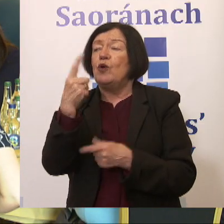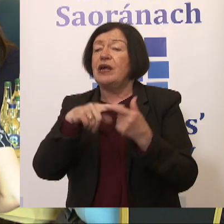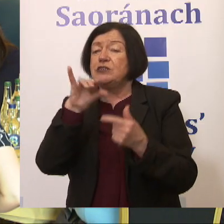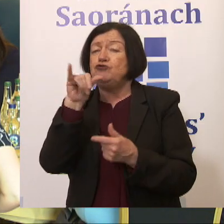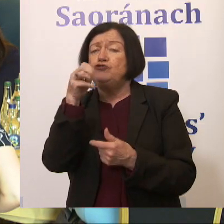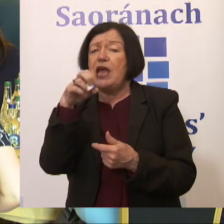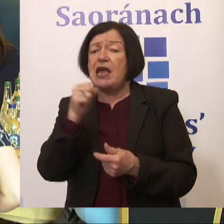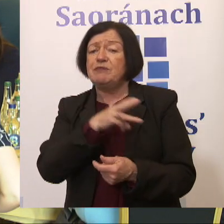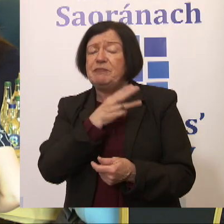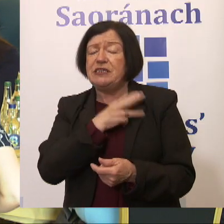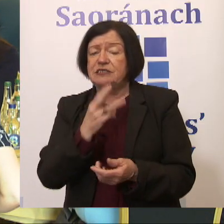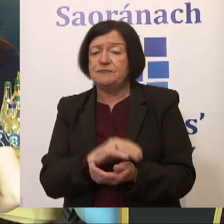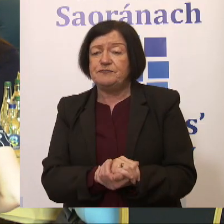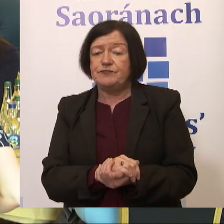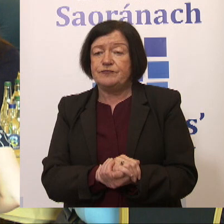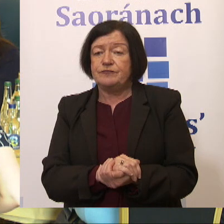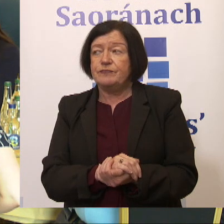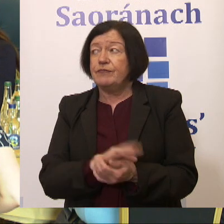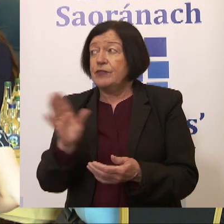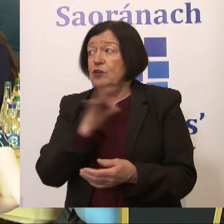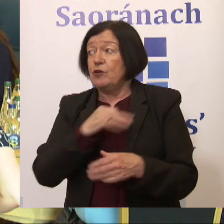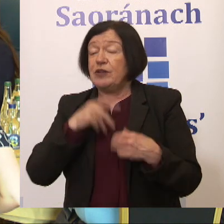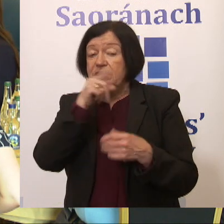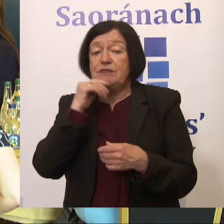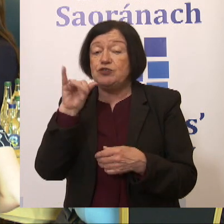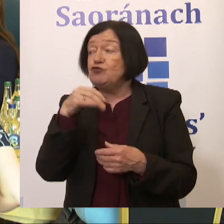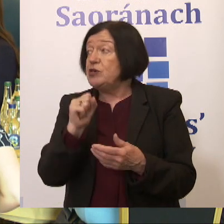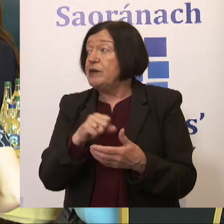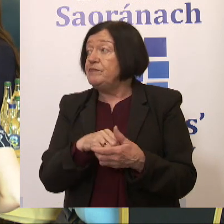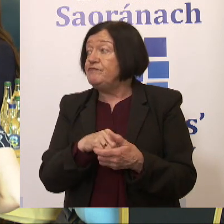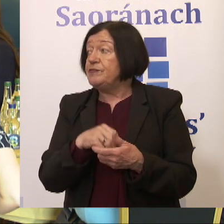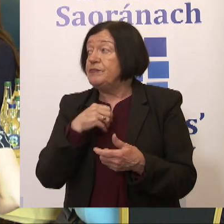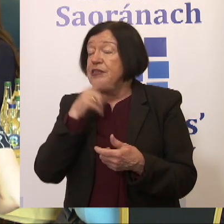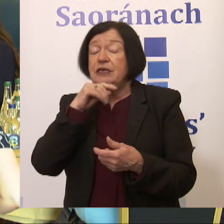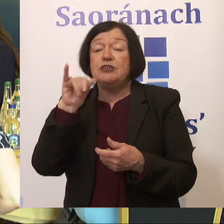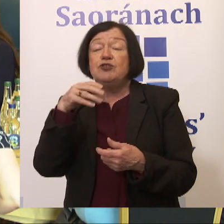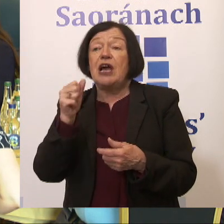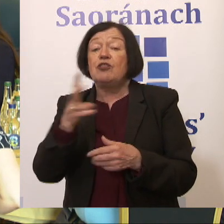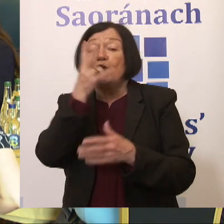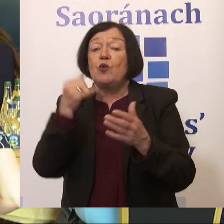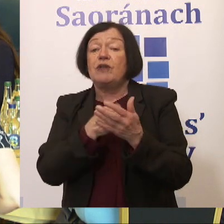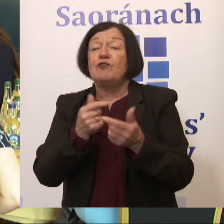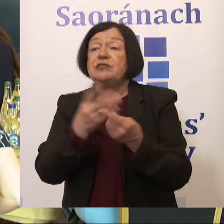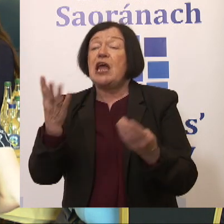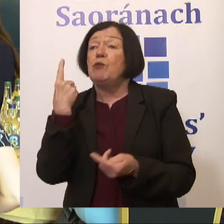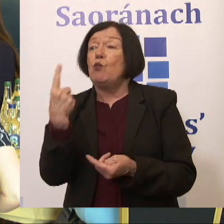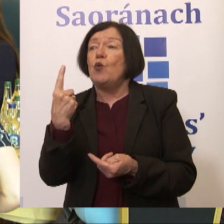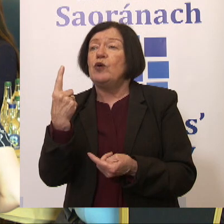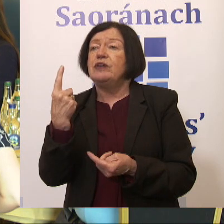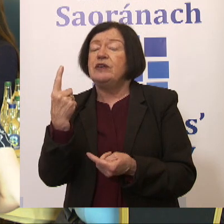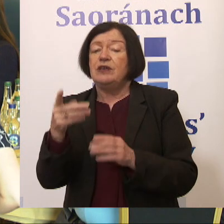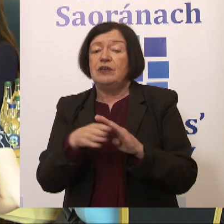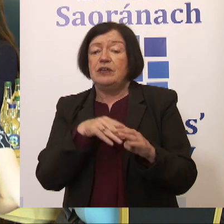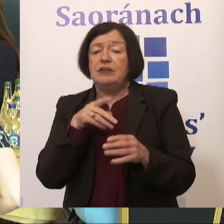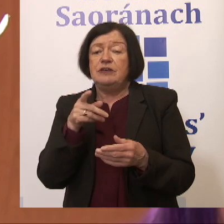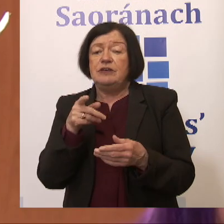please. Morning, my name is James. Oh, sorry. My name is James, and the question for table 1 is, with the